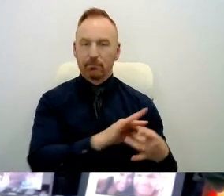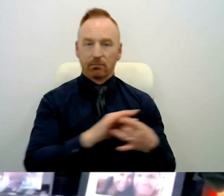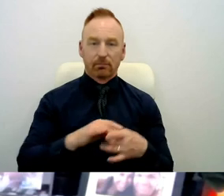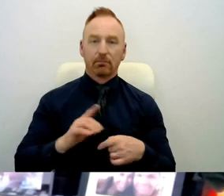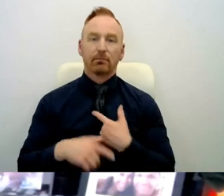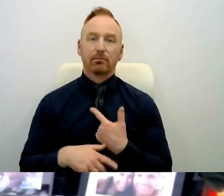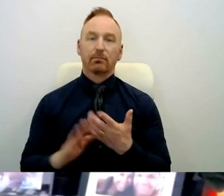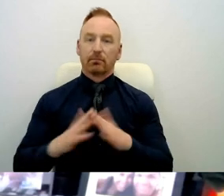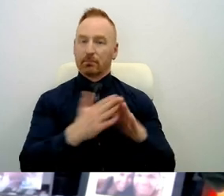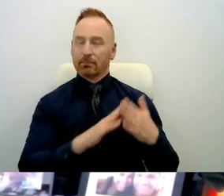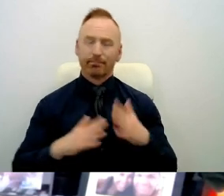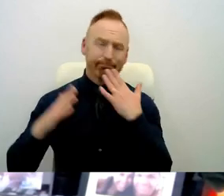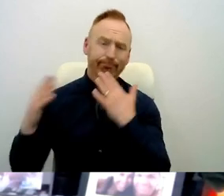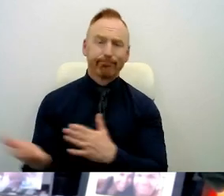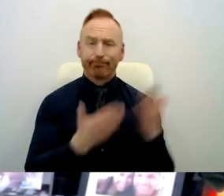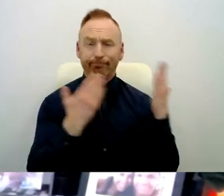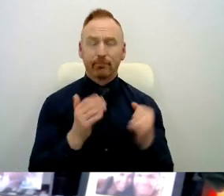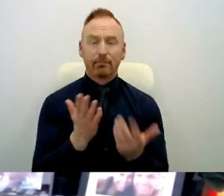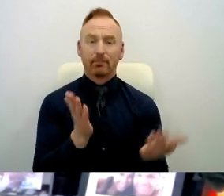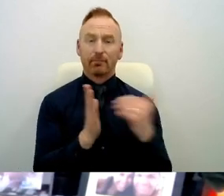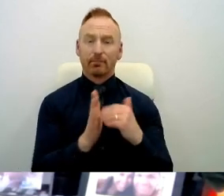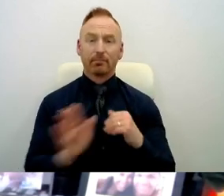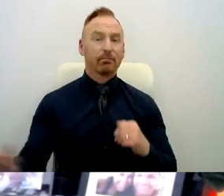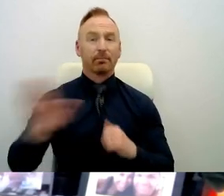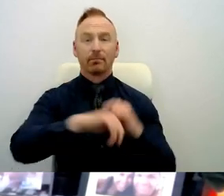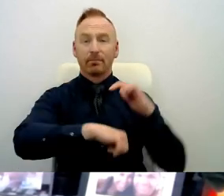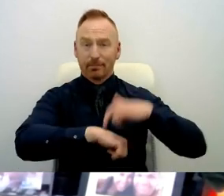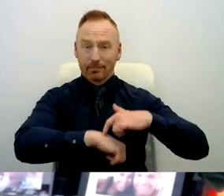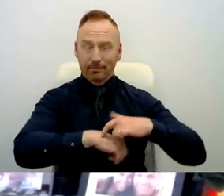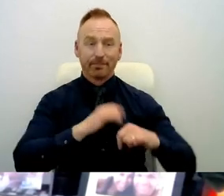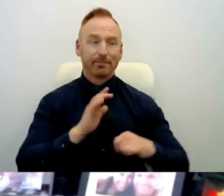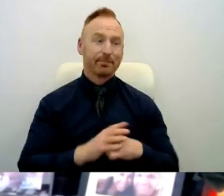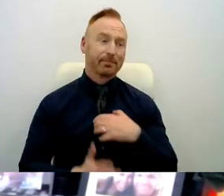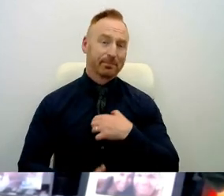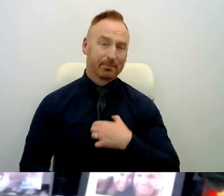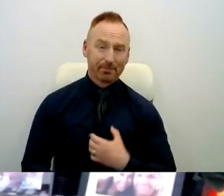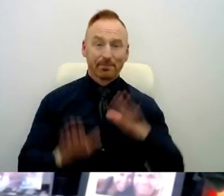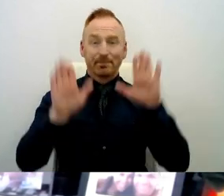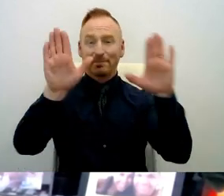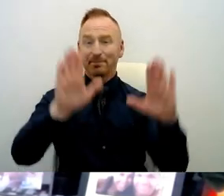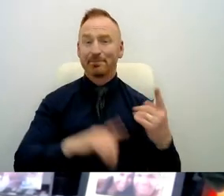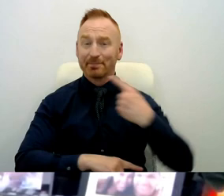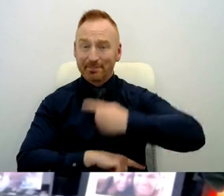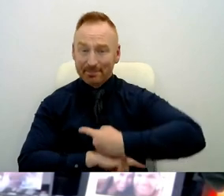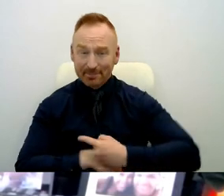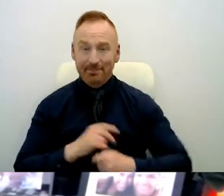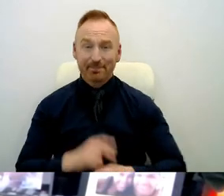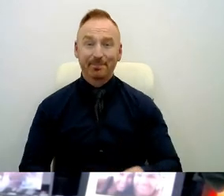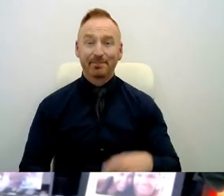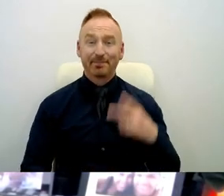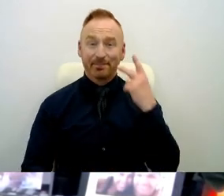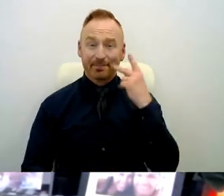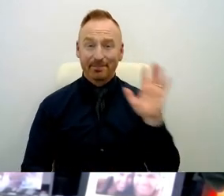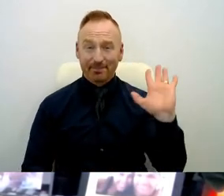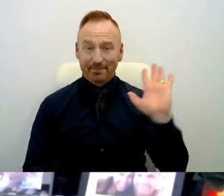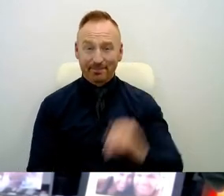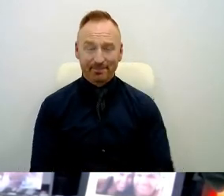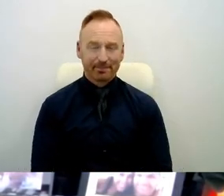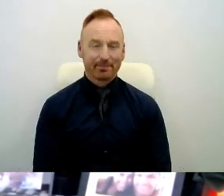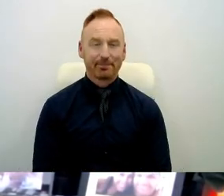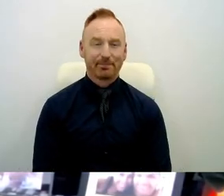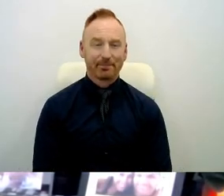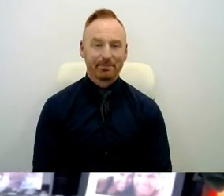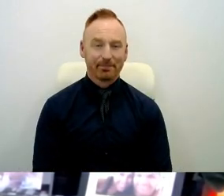So thank you again so much, everyone, for your time, and we're wishing you a great rest of your day, and merci, bonne journée.